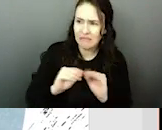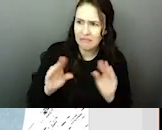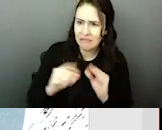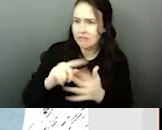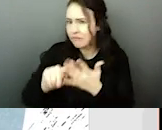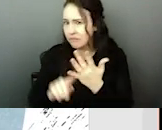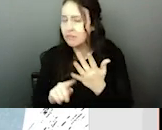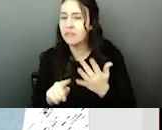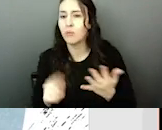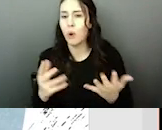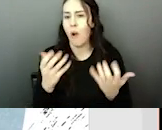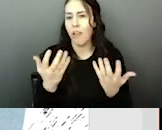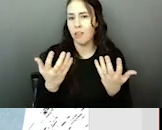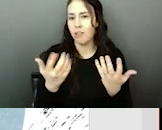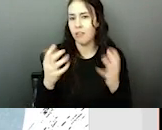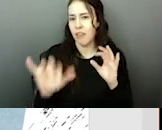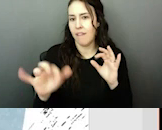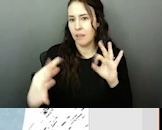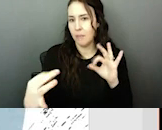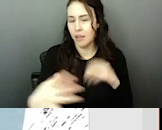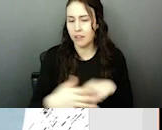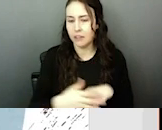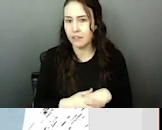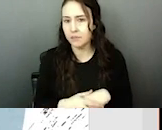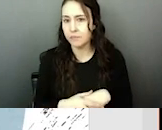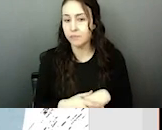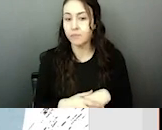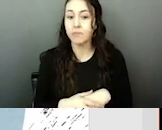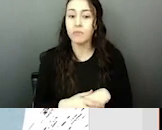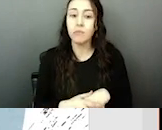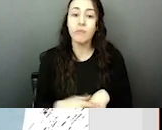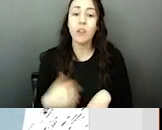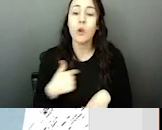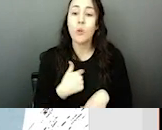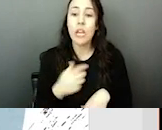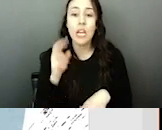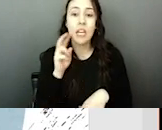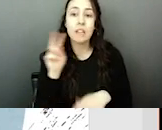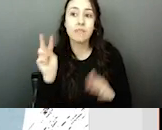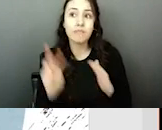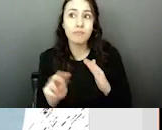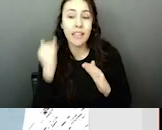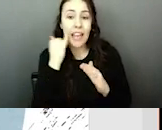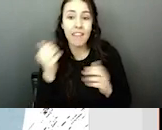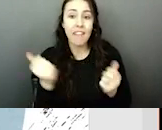minute. And then we anticipate that if all goes well, the commission will do a second reading